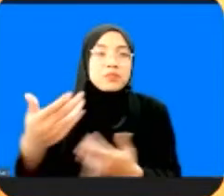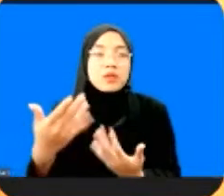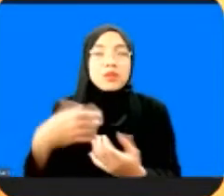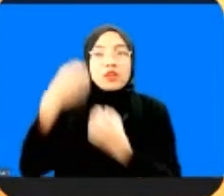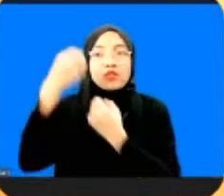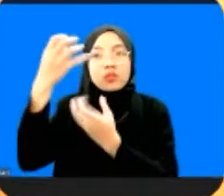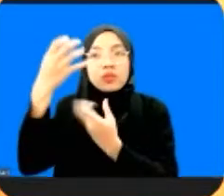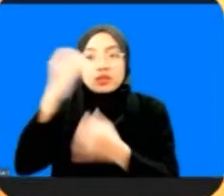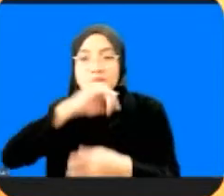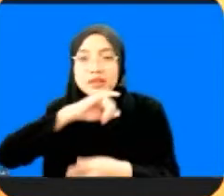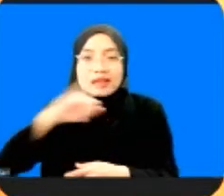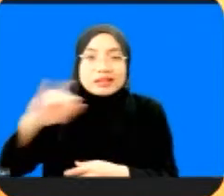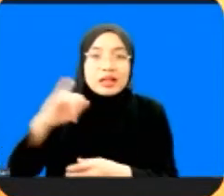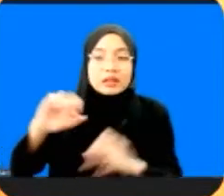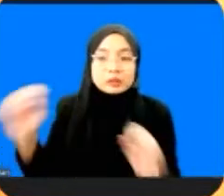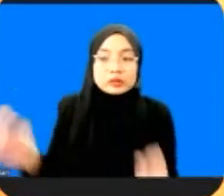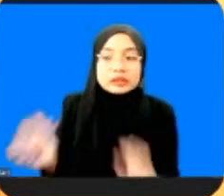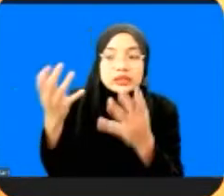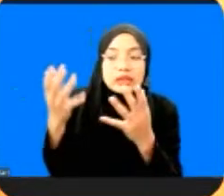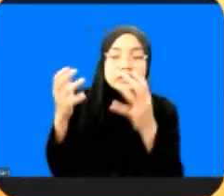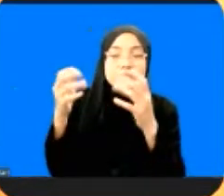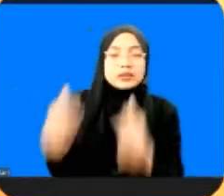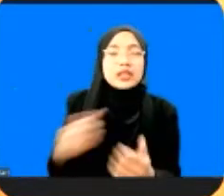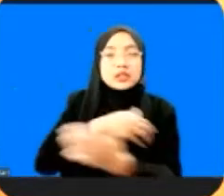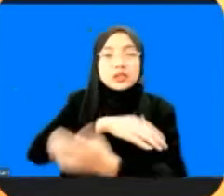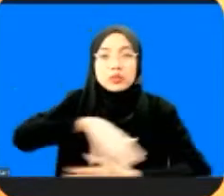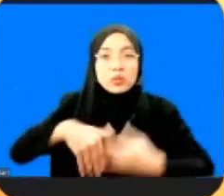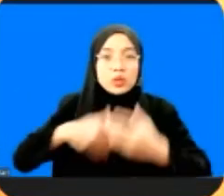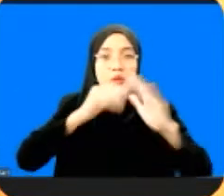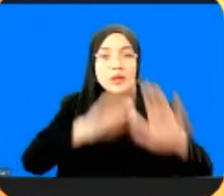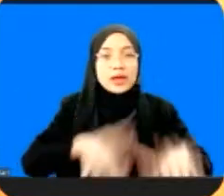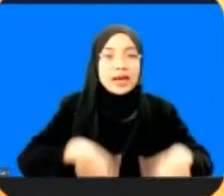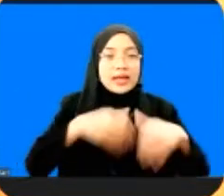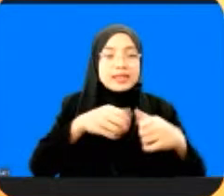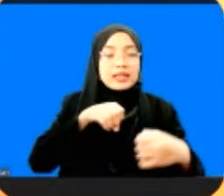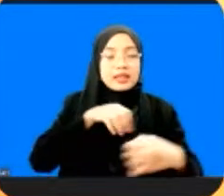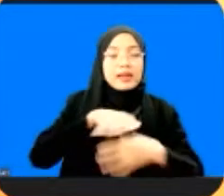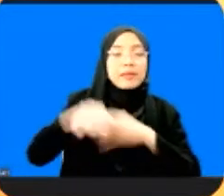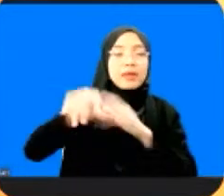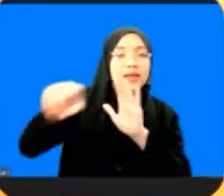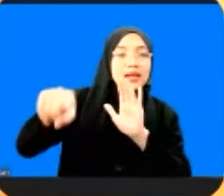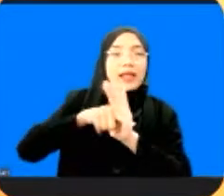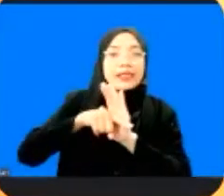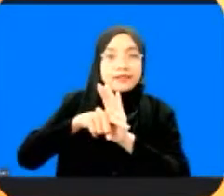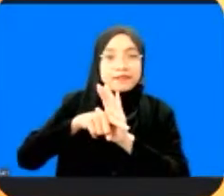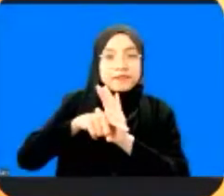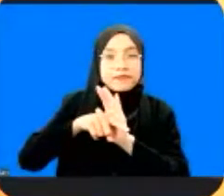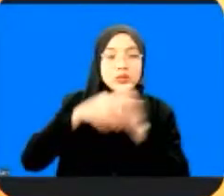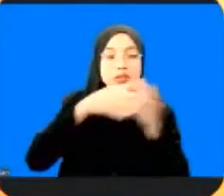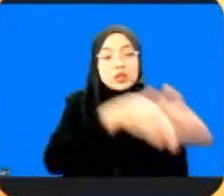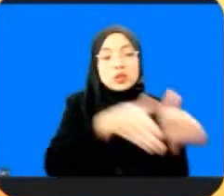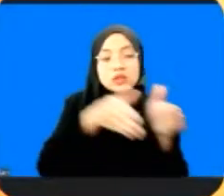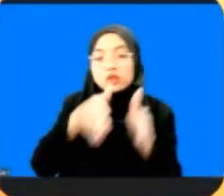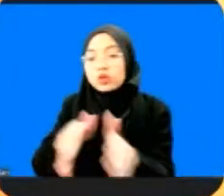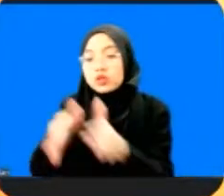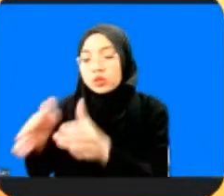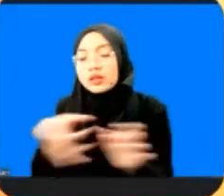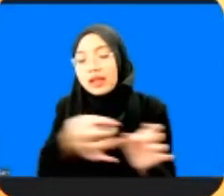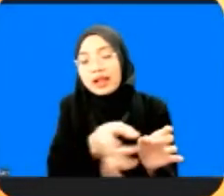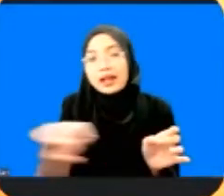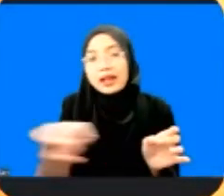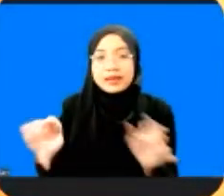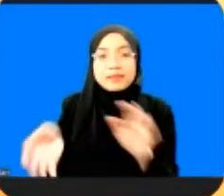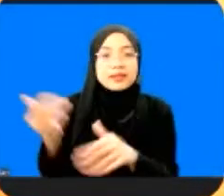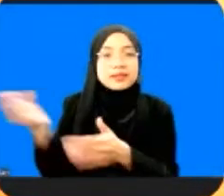cause other negative impact in the country. Over to you, Pandista. All right, thank you. And